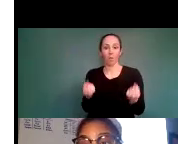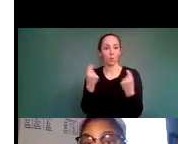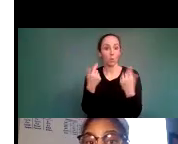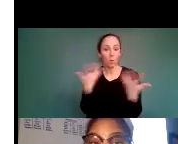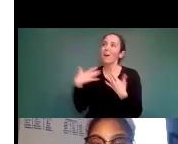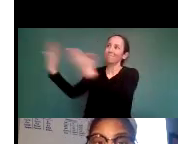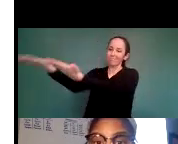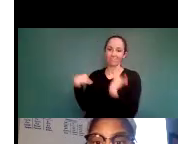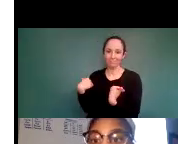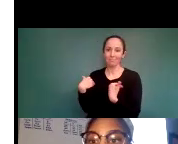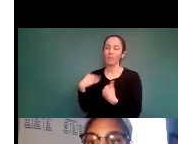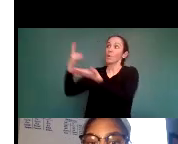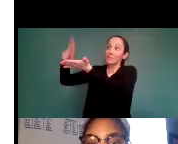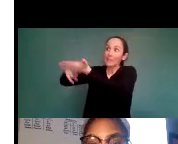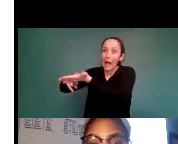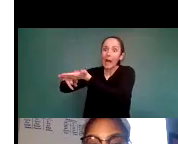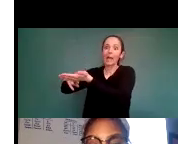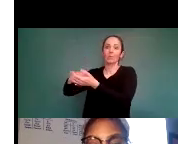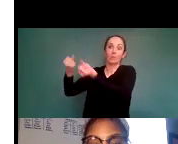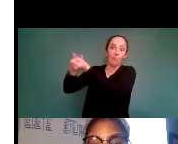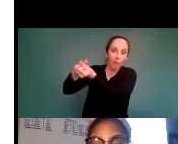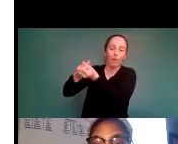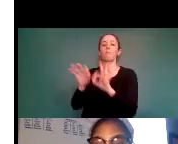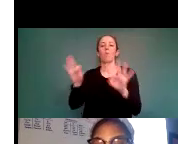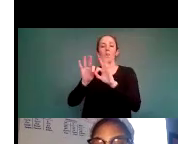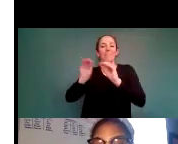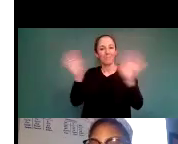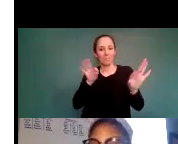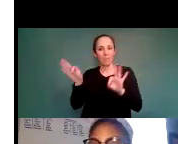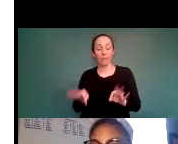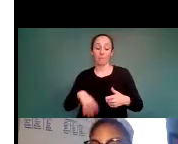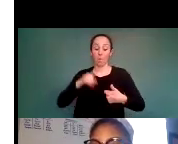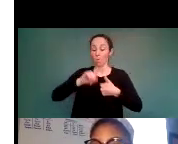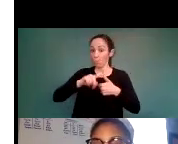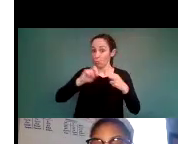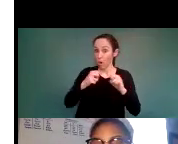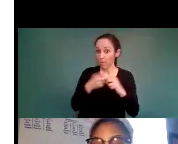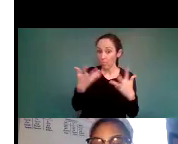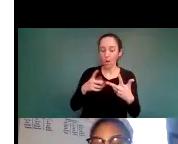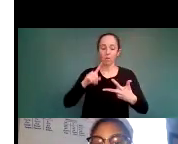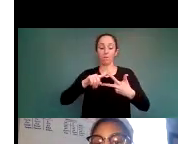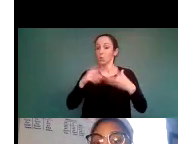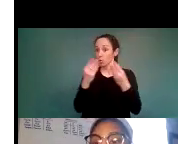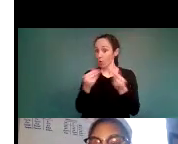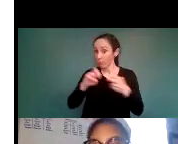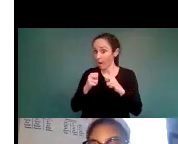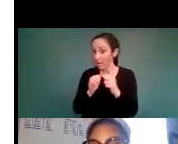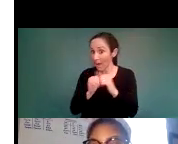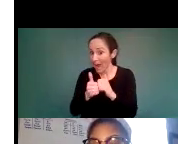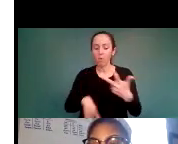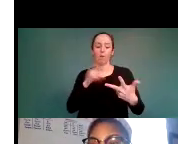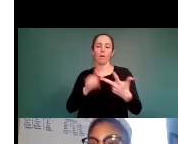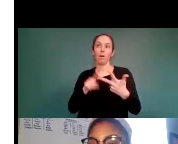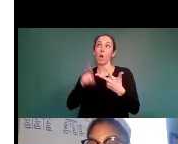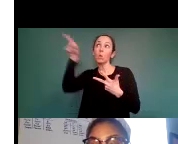they can be supportive. And so those are our three ingredients. Share what the problem is, emphasize the policy solution, share why your audience should